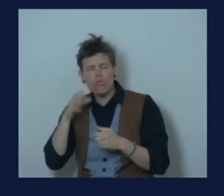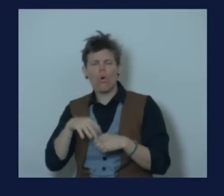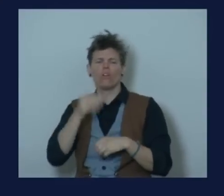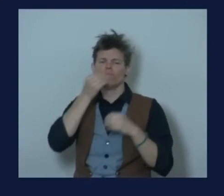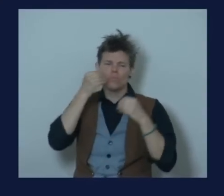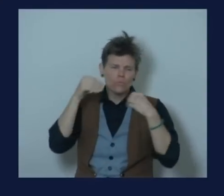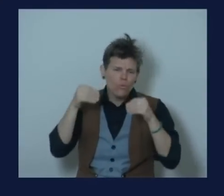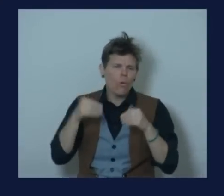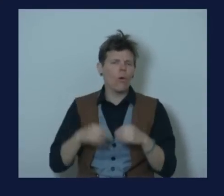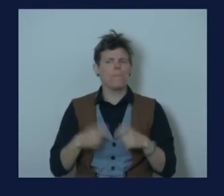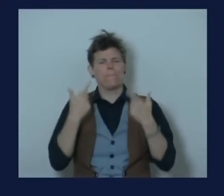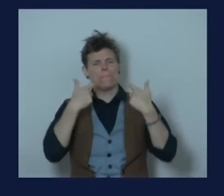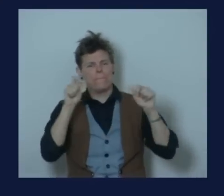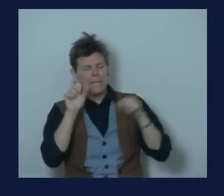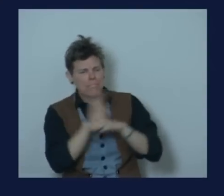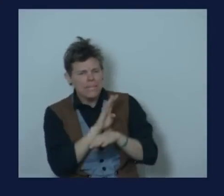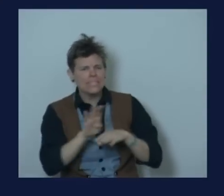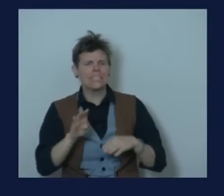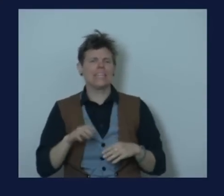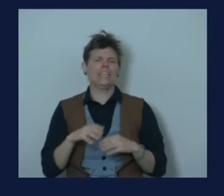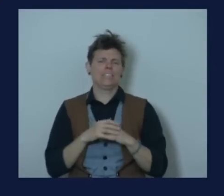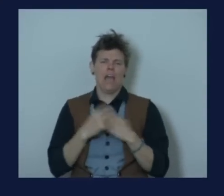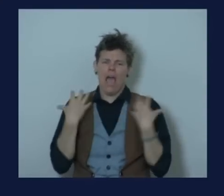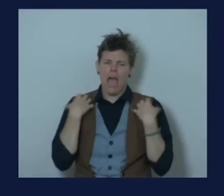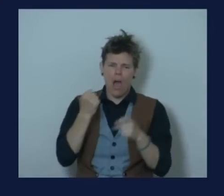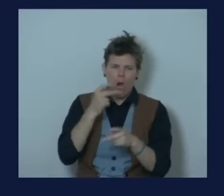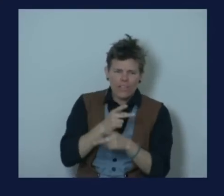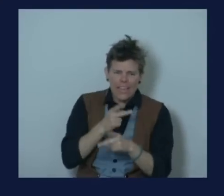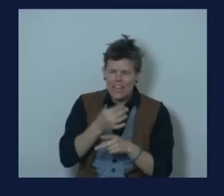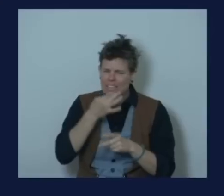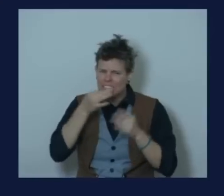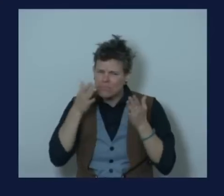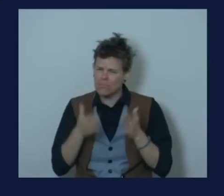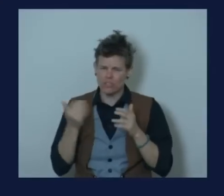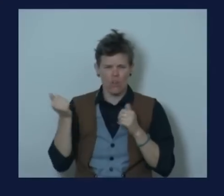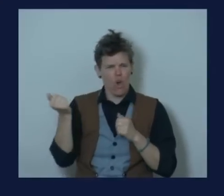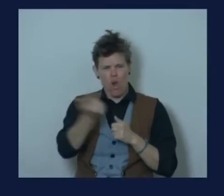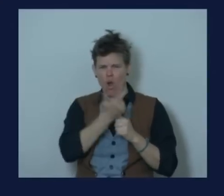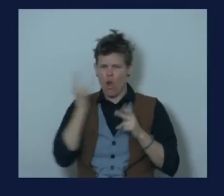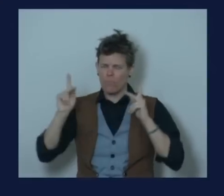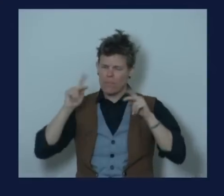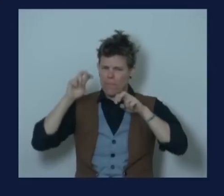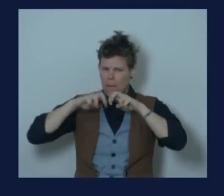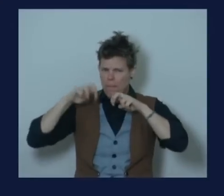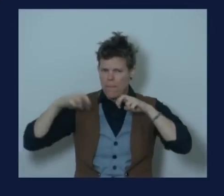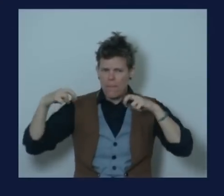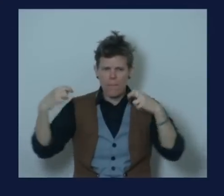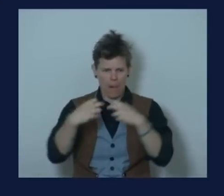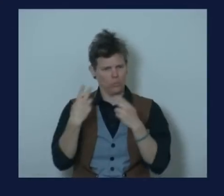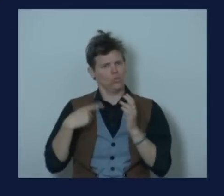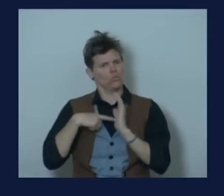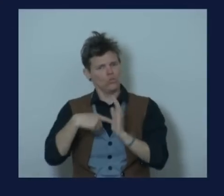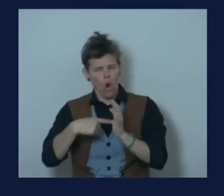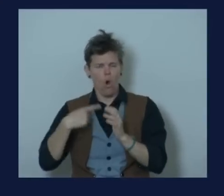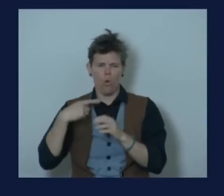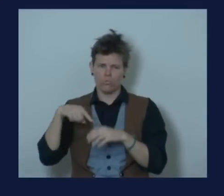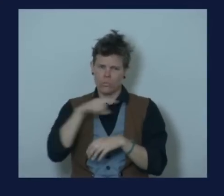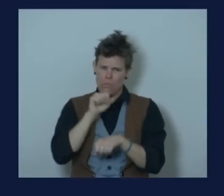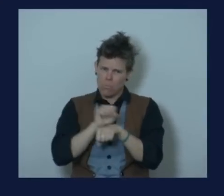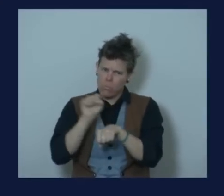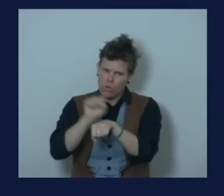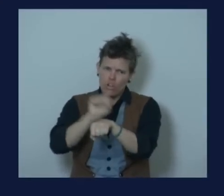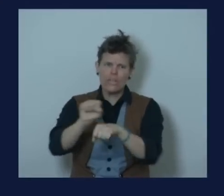business, and we've got a healthcare expert. What you should be, we've got someone that represents workers. What we have here is